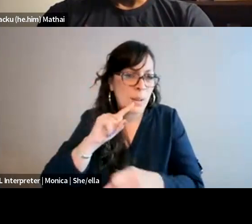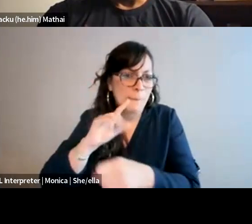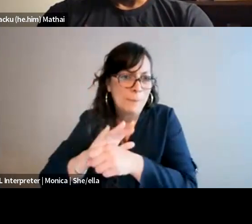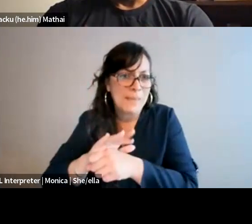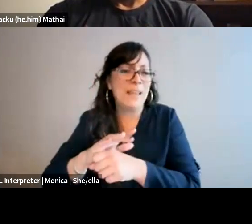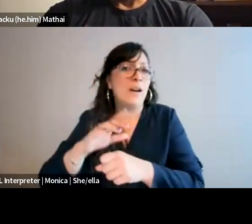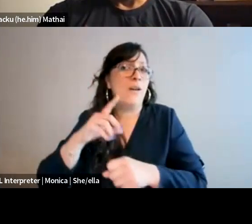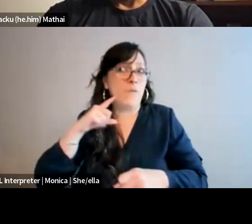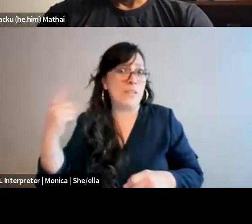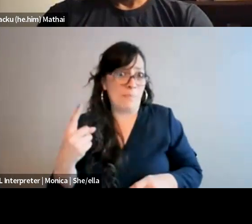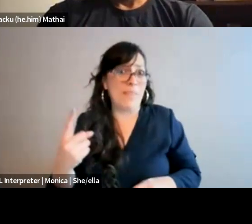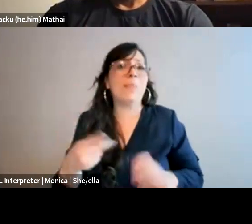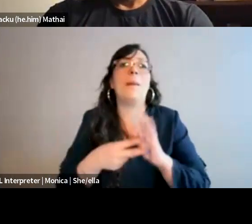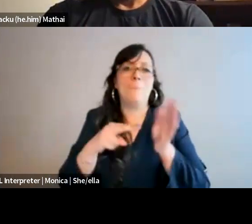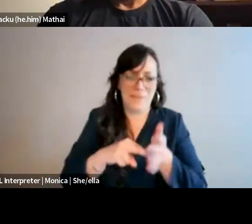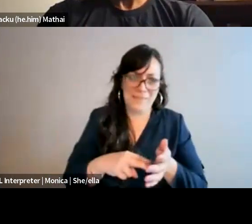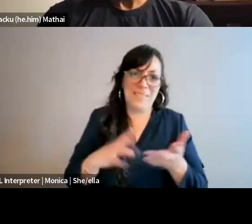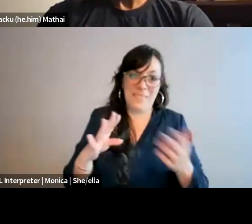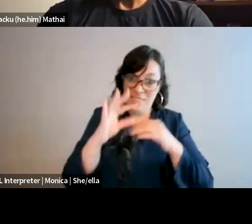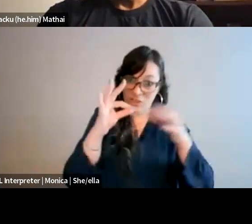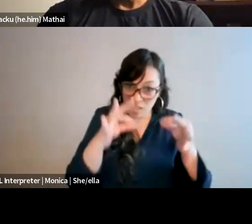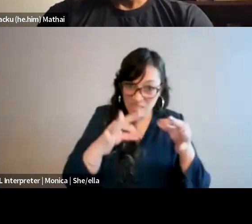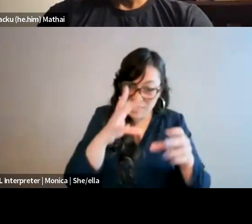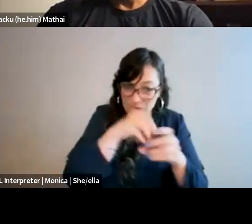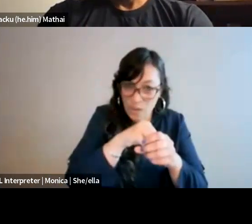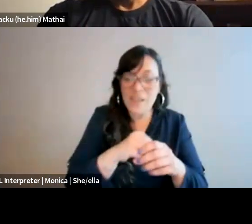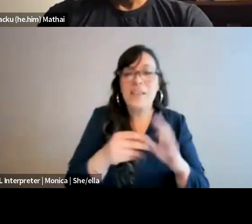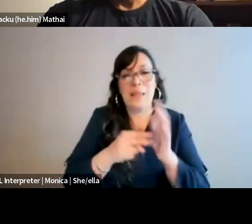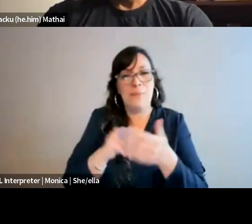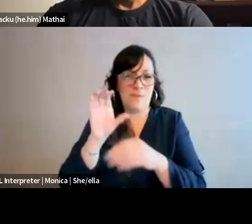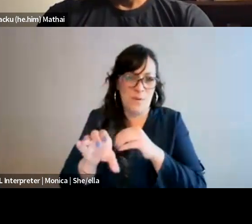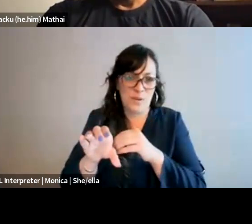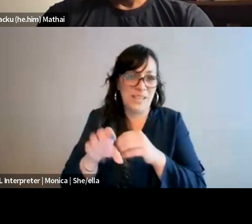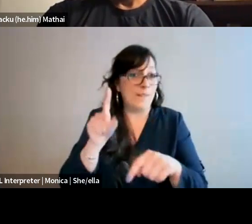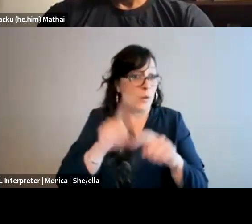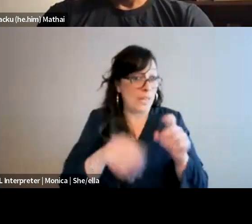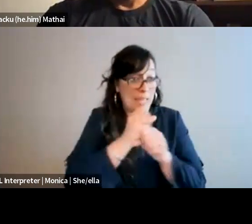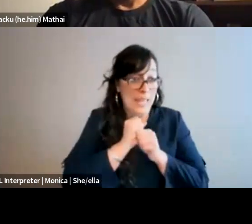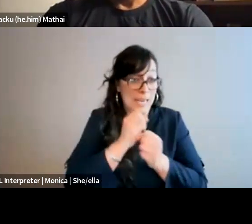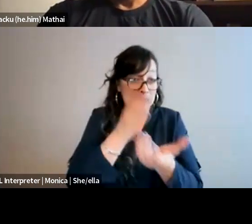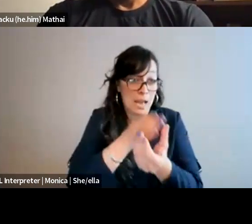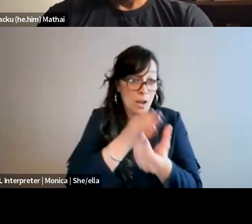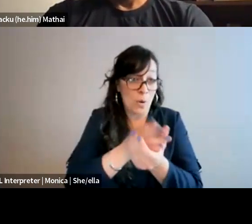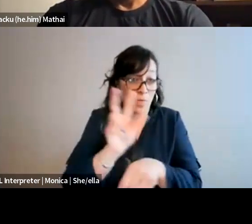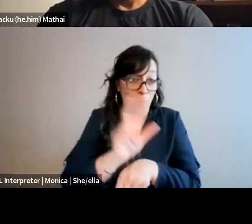it's force. If there is a justice system involved, it's force. If you can't get a taco at 3 a.m. when you want something, it's